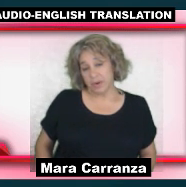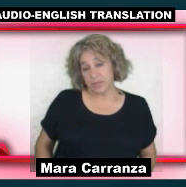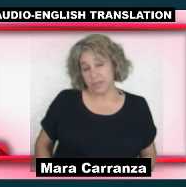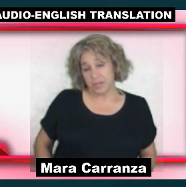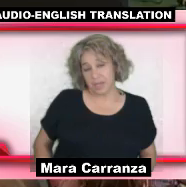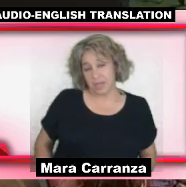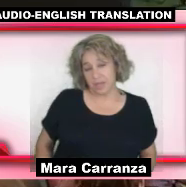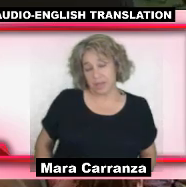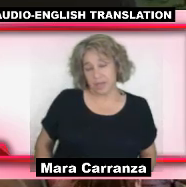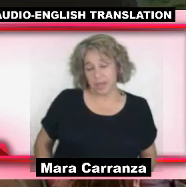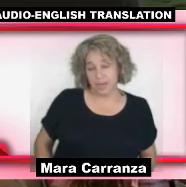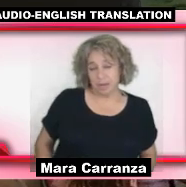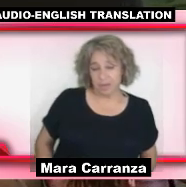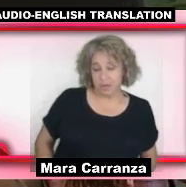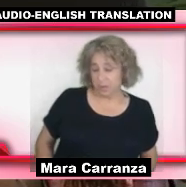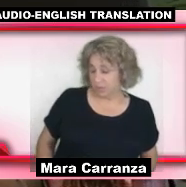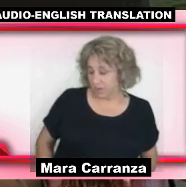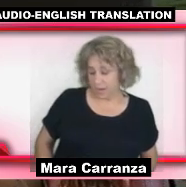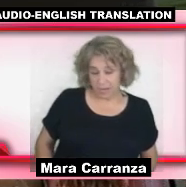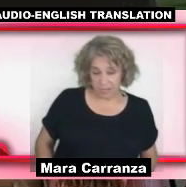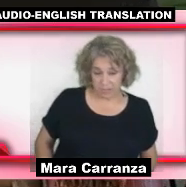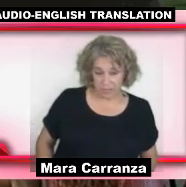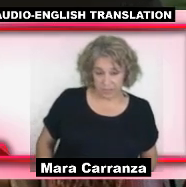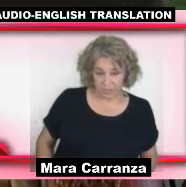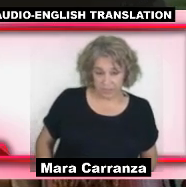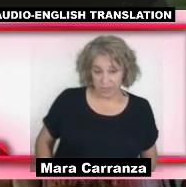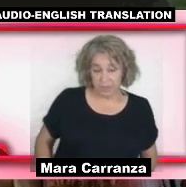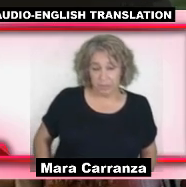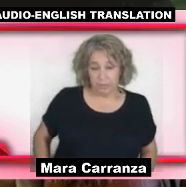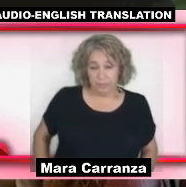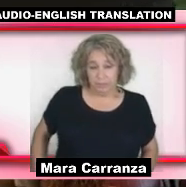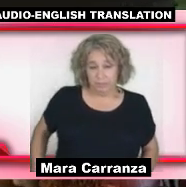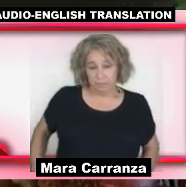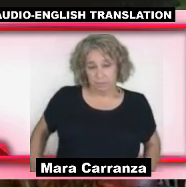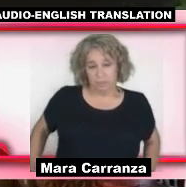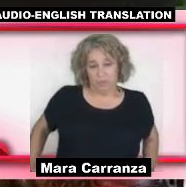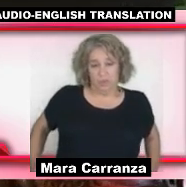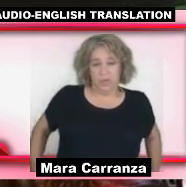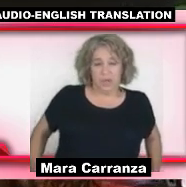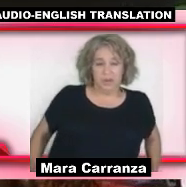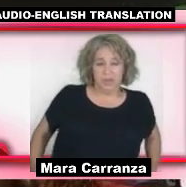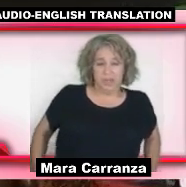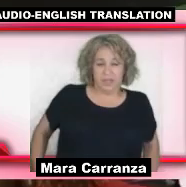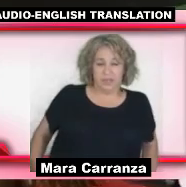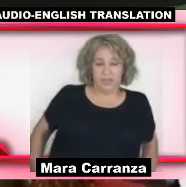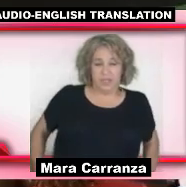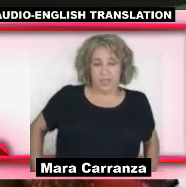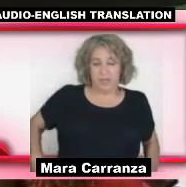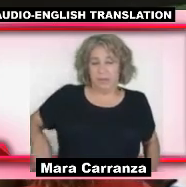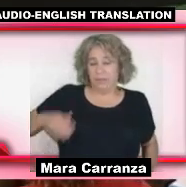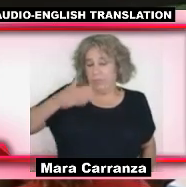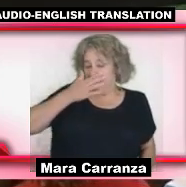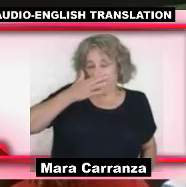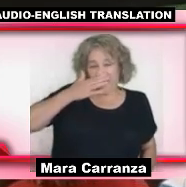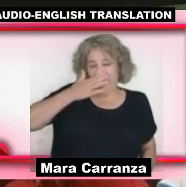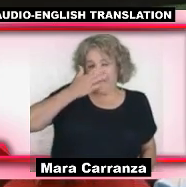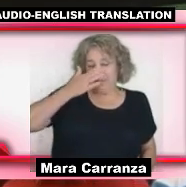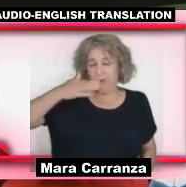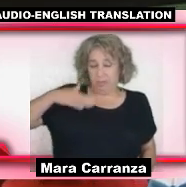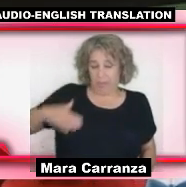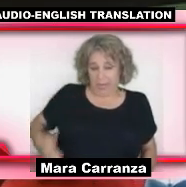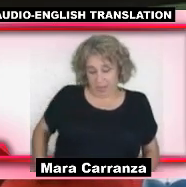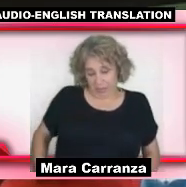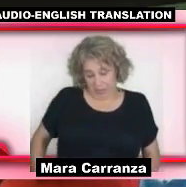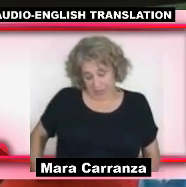confront grupos de intereses creados. Anybody with created acerca interests. De la luz, regarding the electricity, I